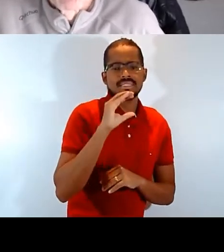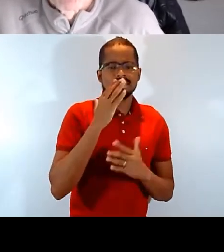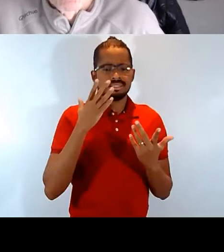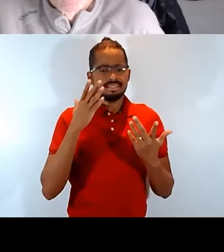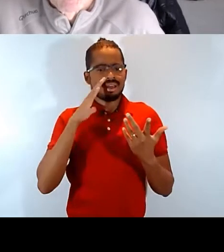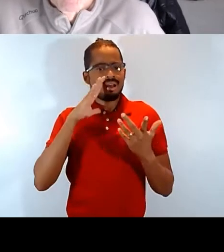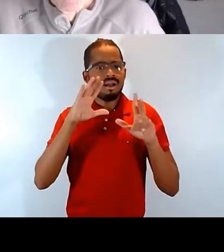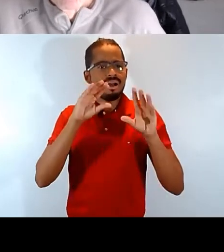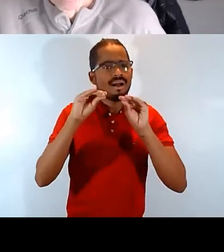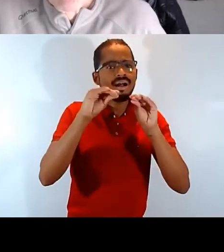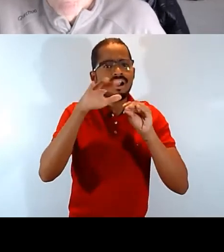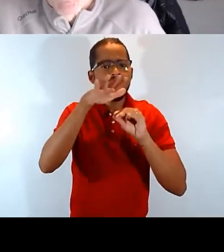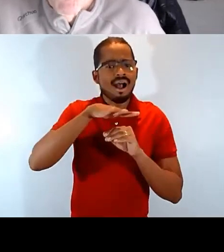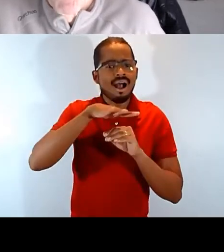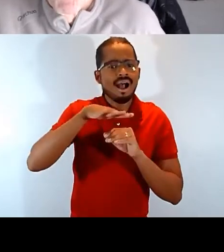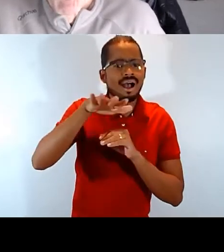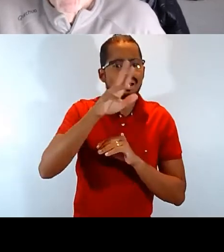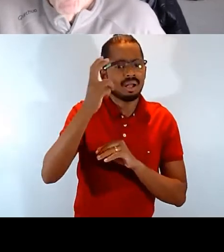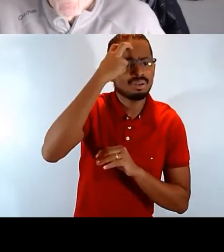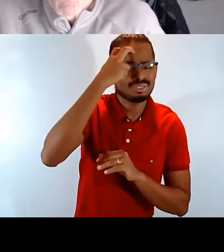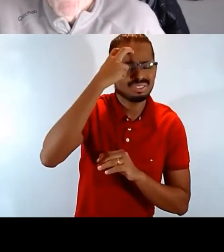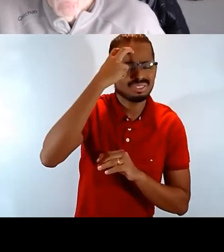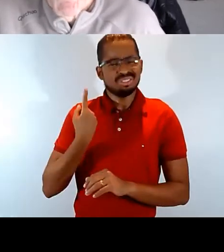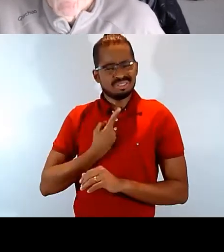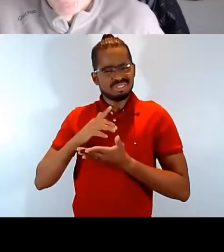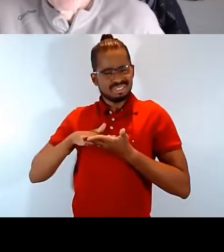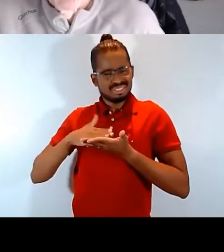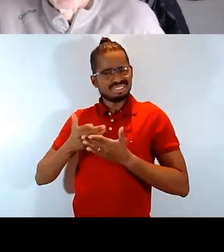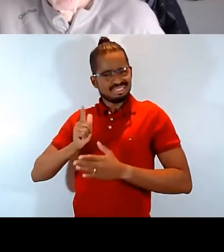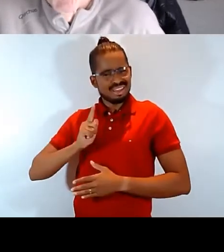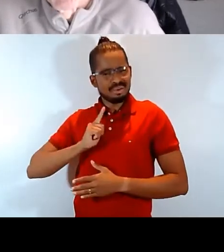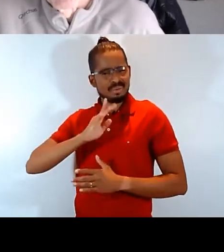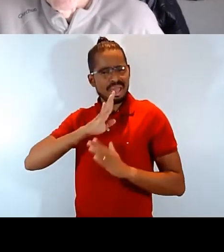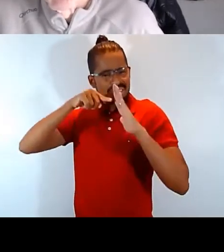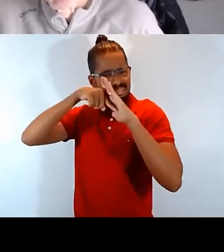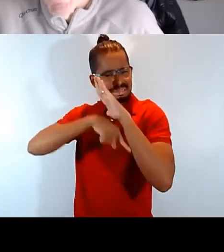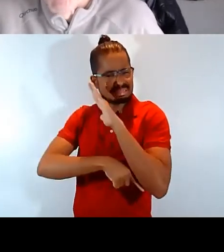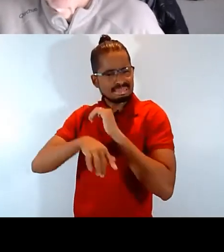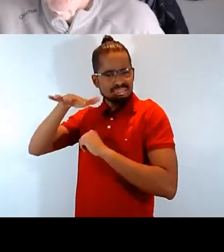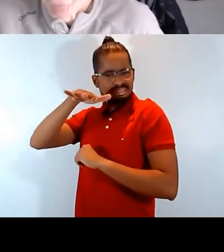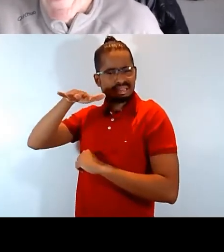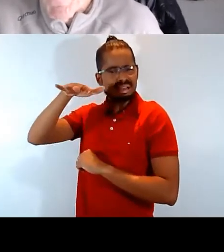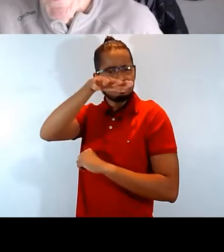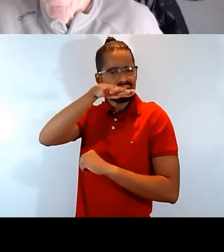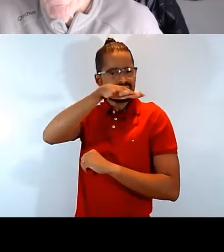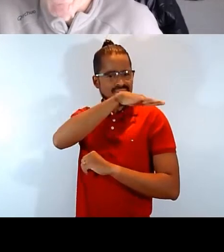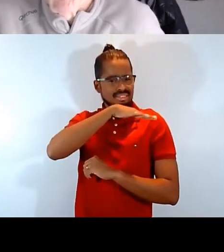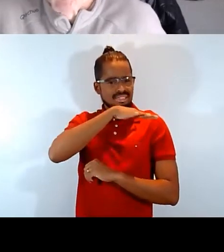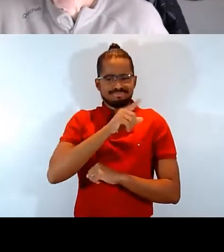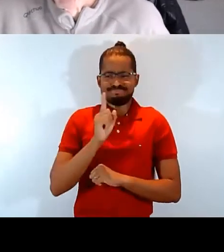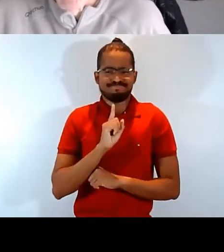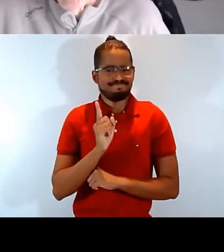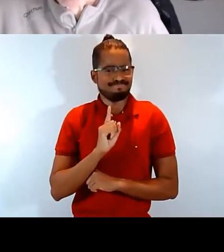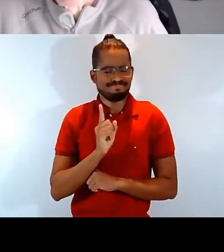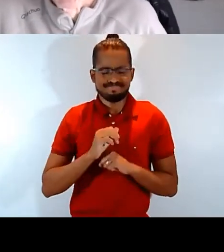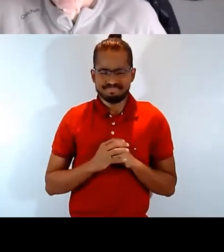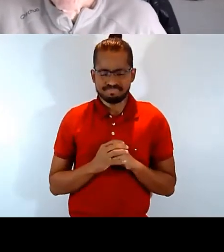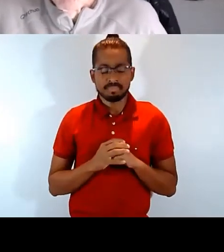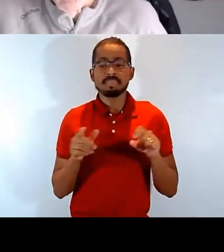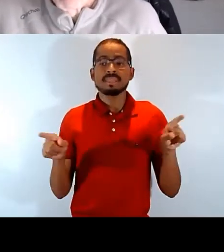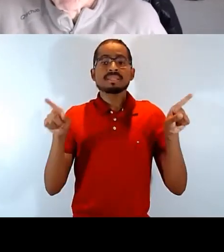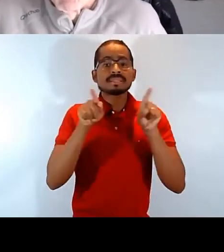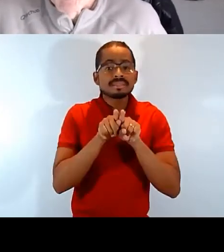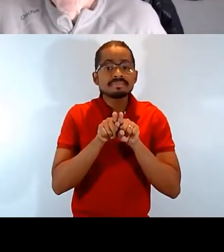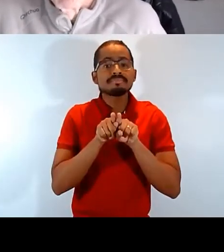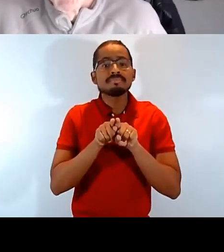taught. And then we were often required to work into our B language, which was against